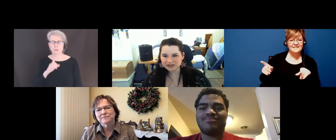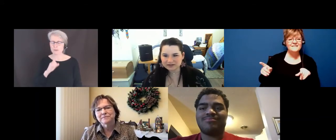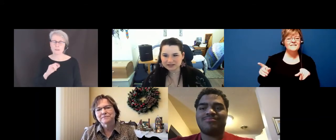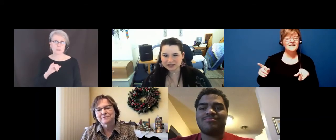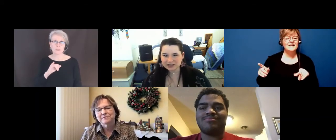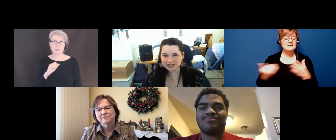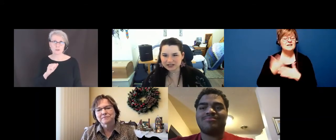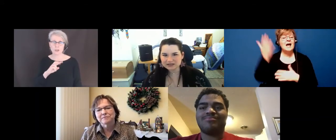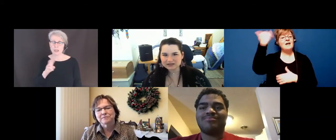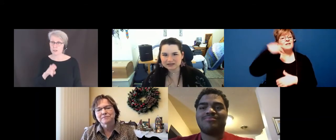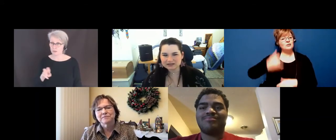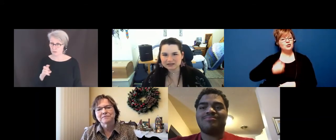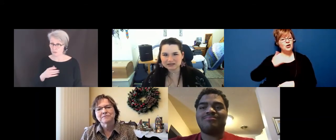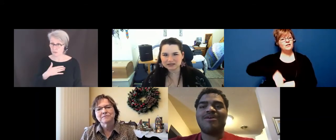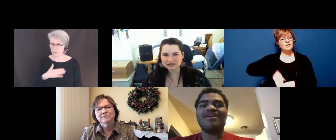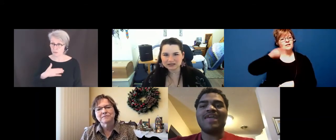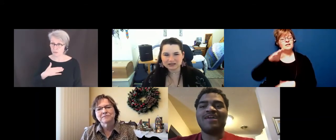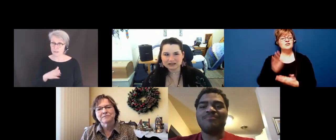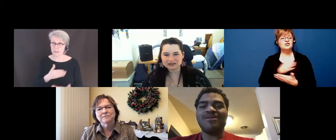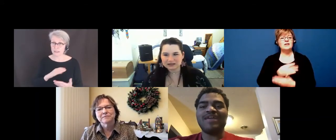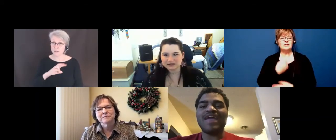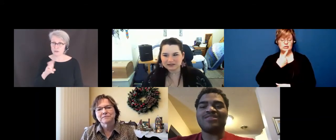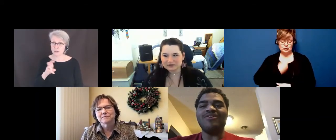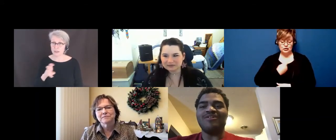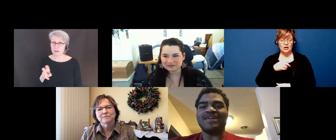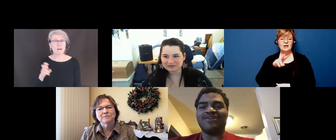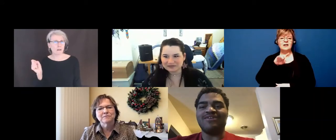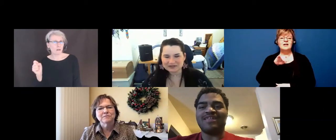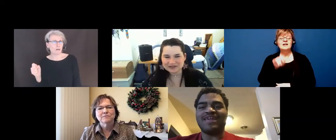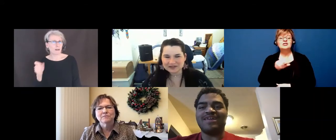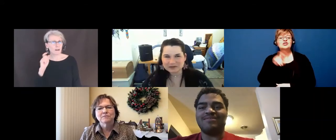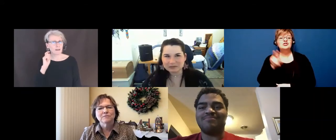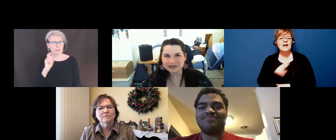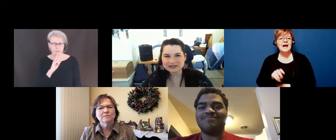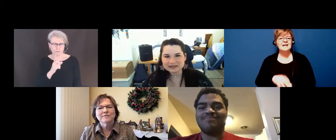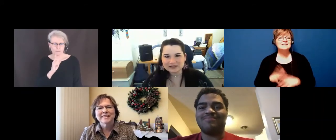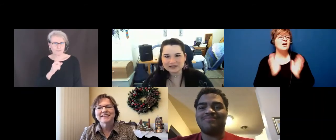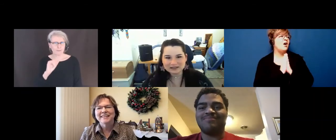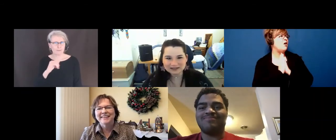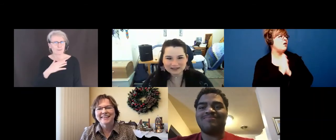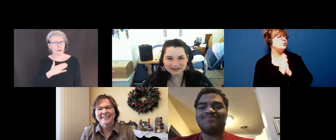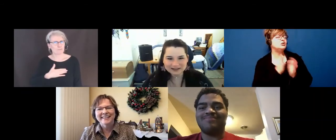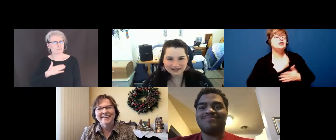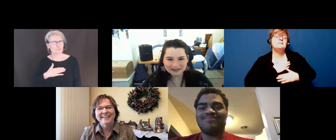Do you love singing jazz? It's just Oh yeah, totally. the best.